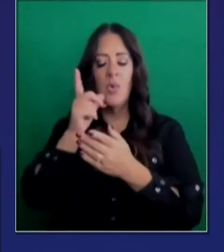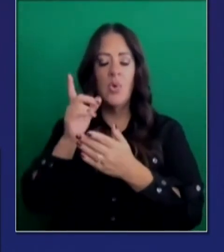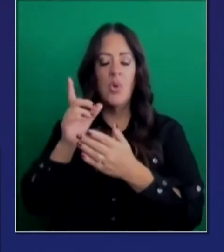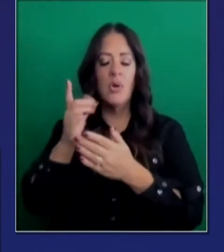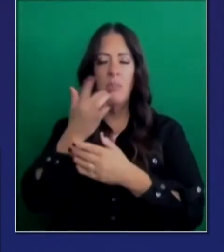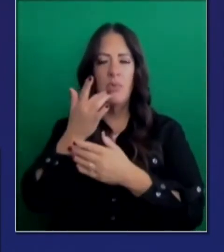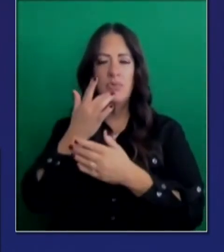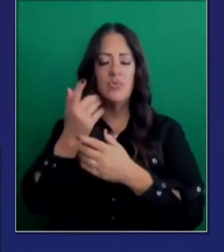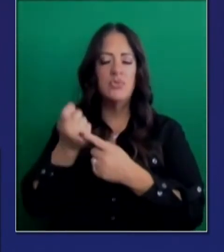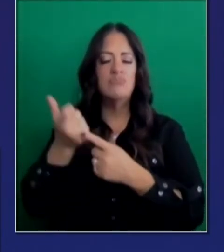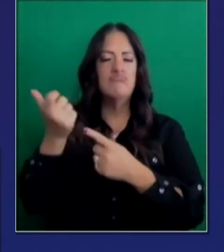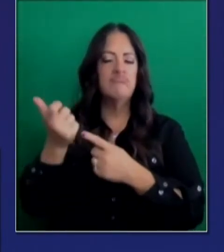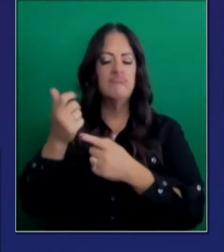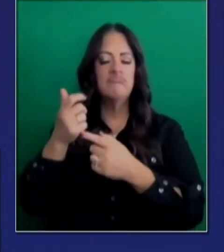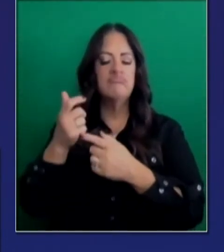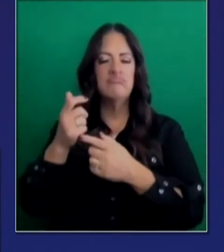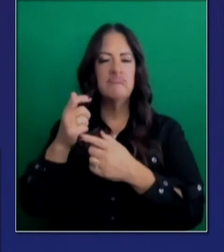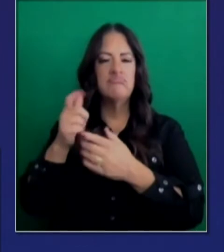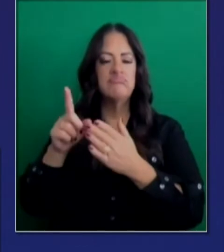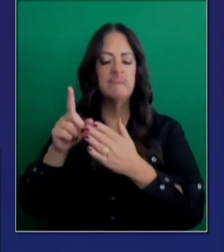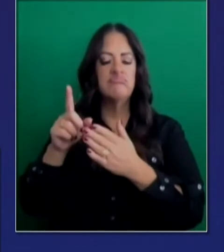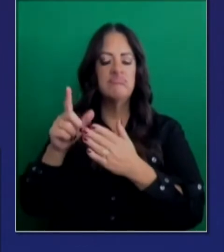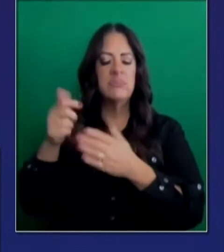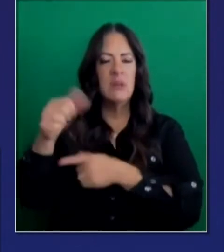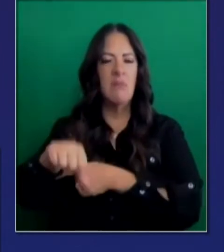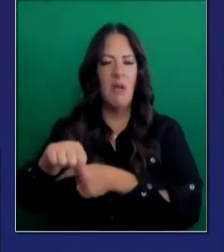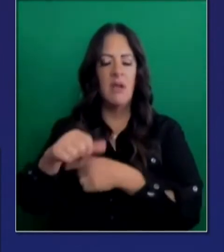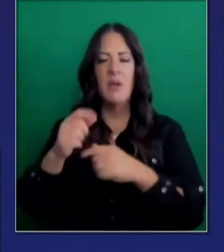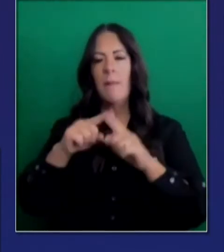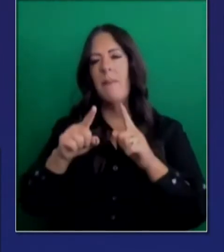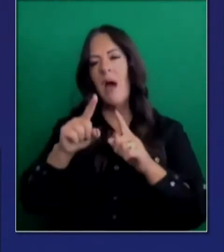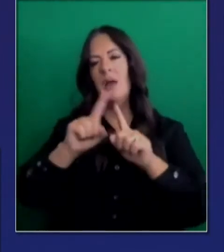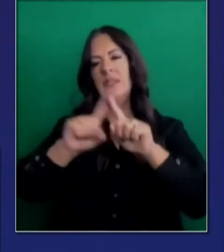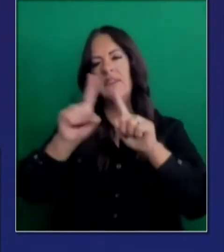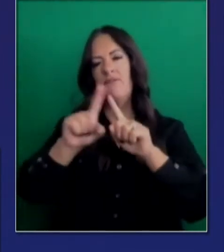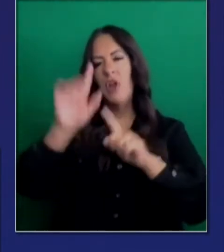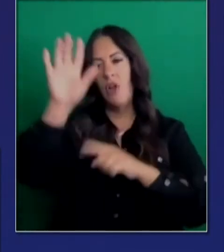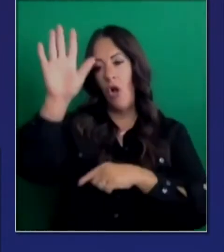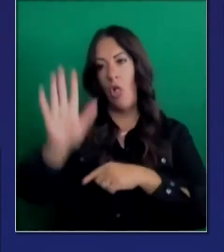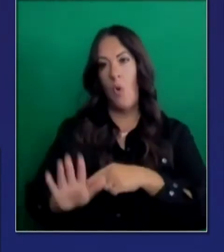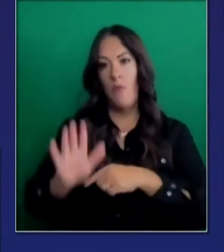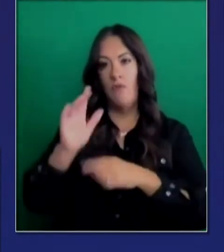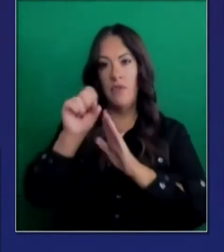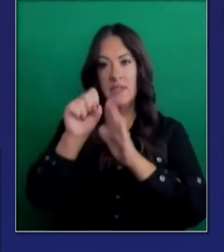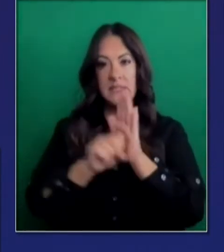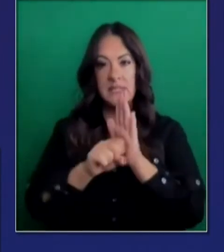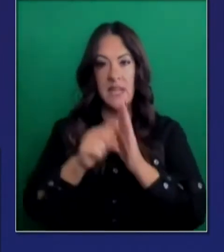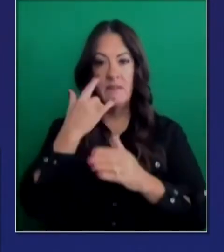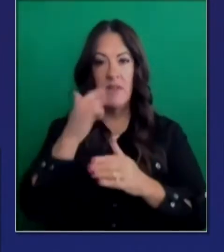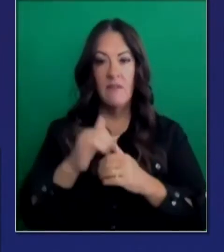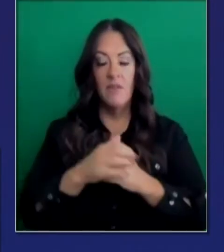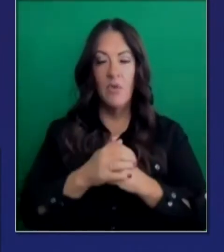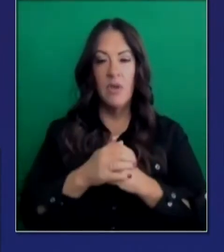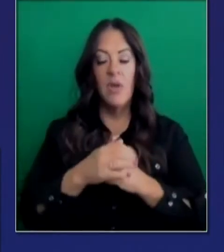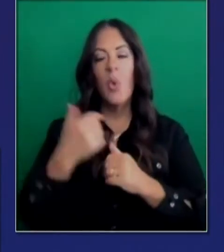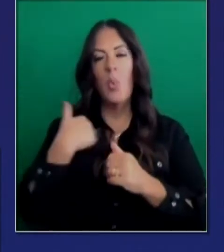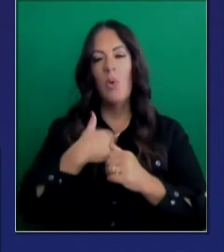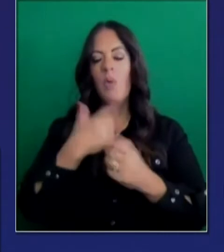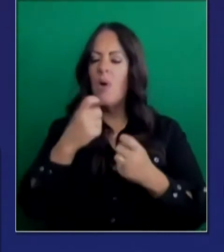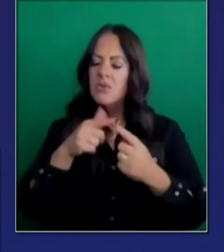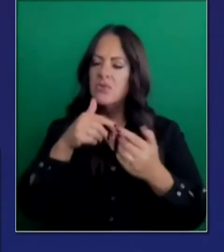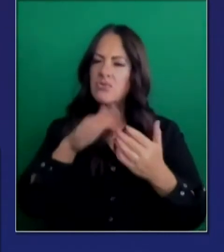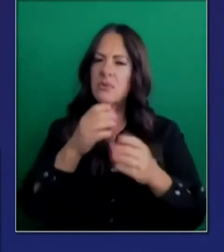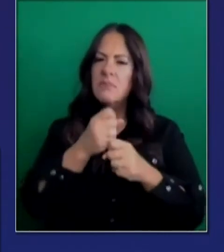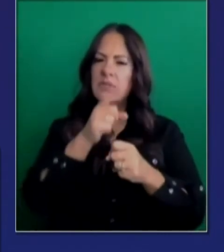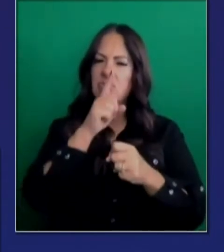just in one or two spots, but throughout the state is one of the key goals, and making sure that we address that effectively,